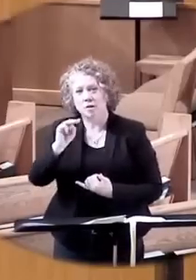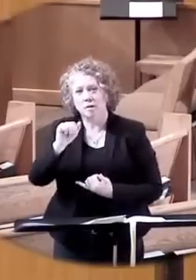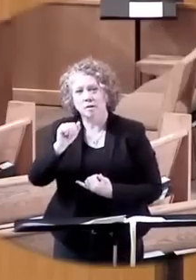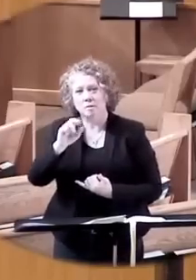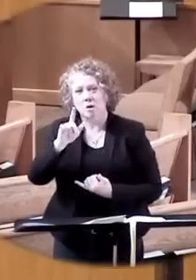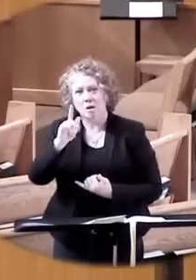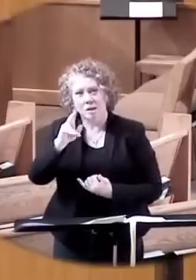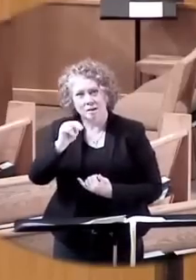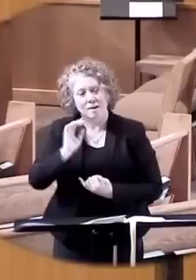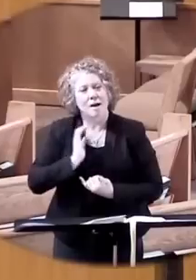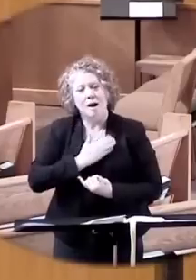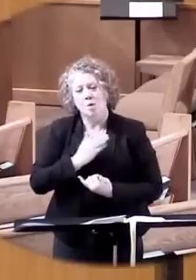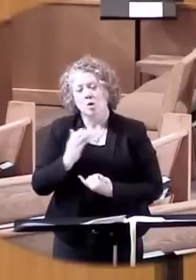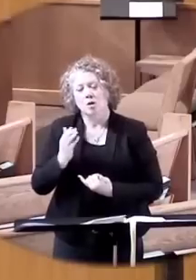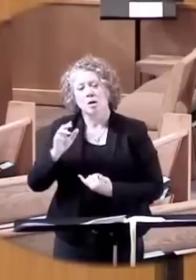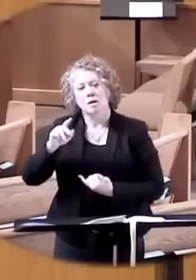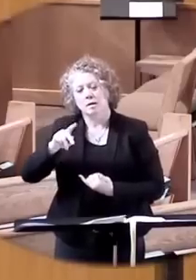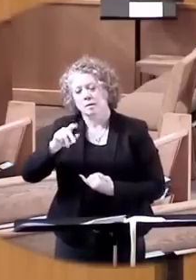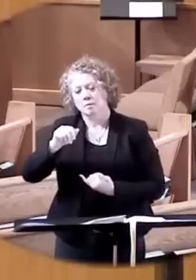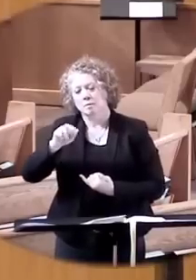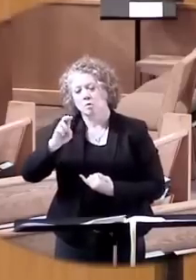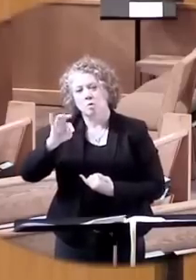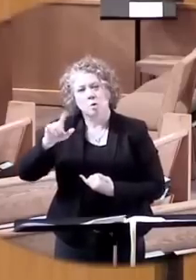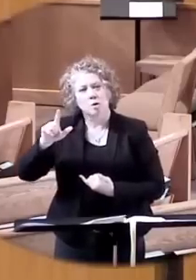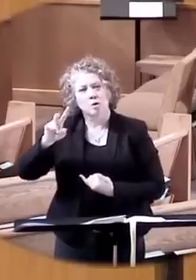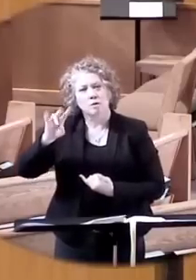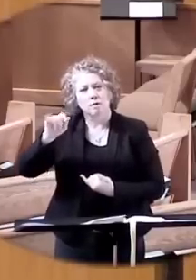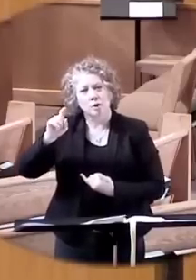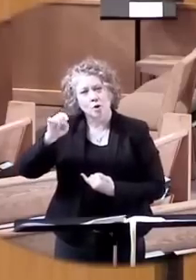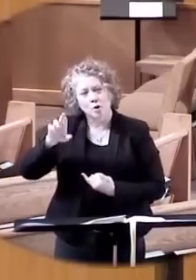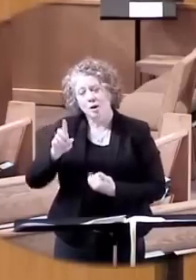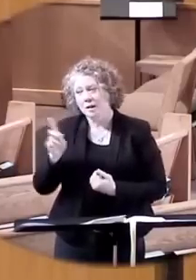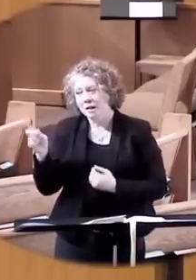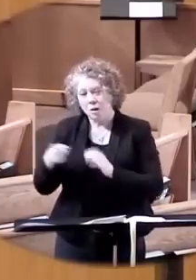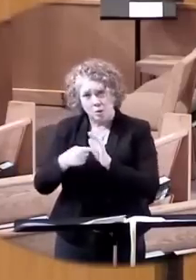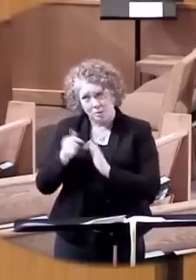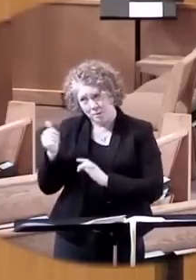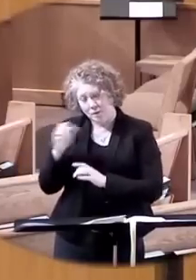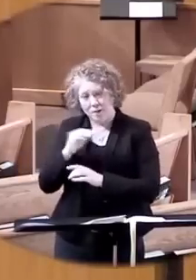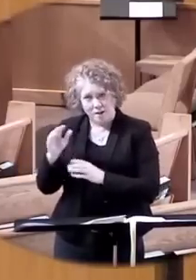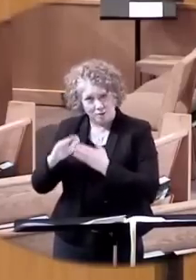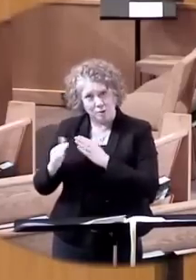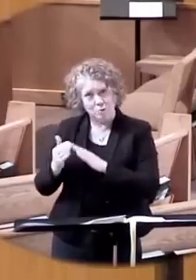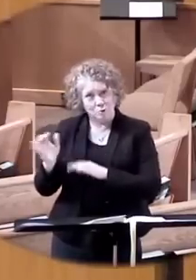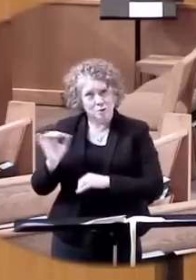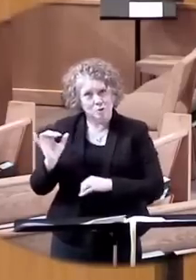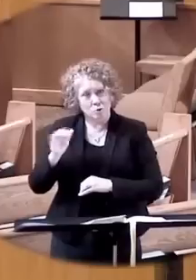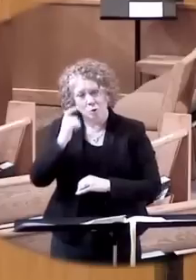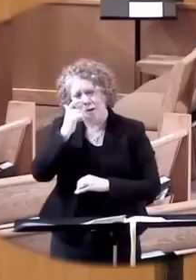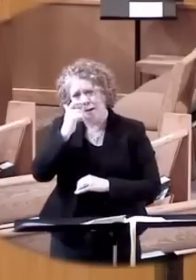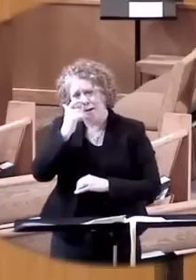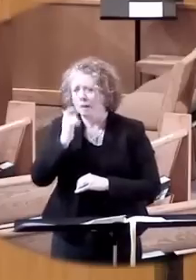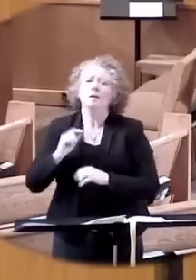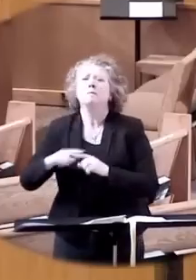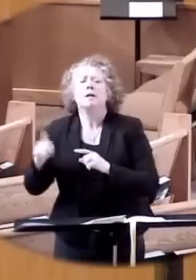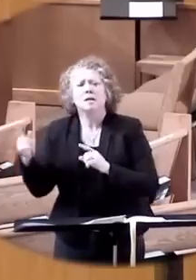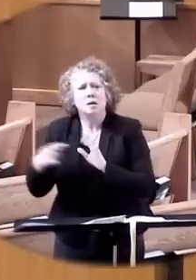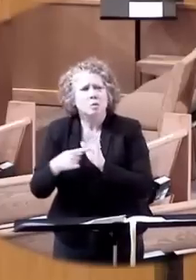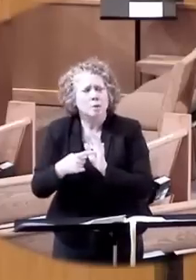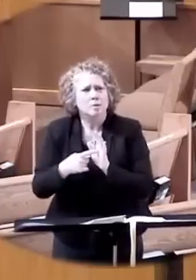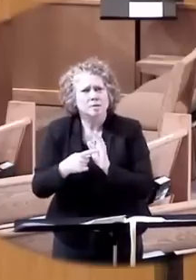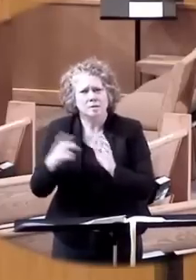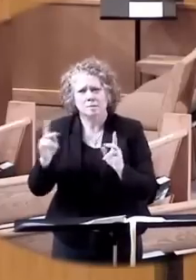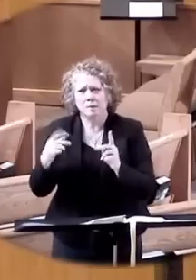vicar. He's representing not only himself and community, but primarily also those to